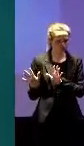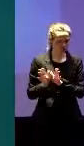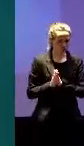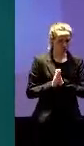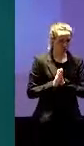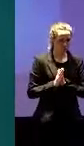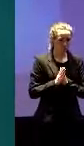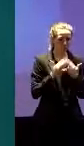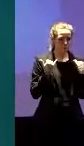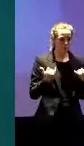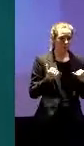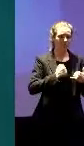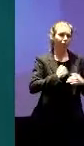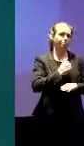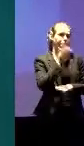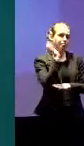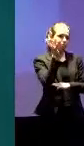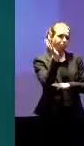my presentation.